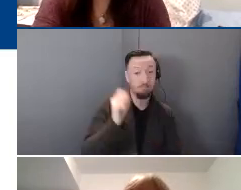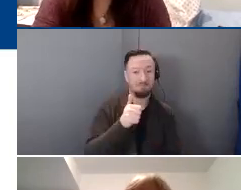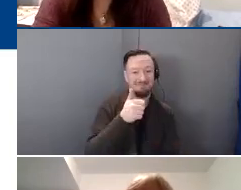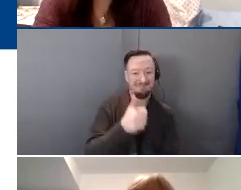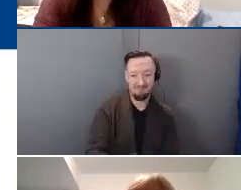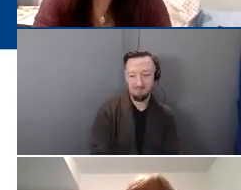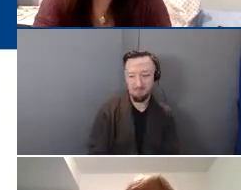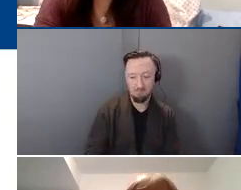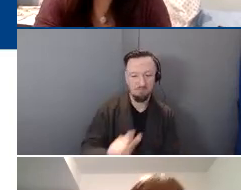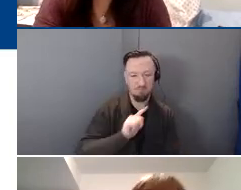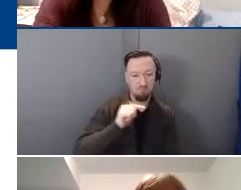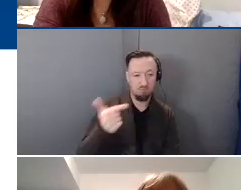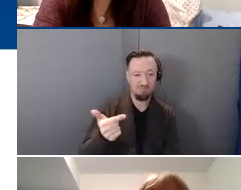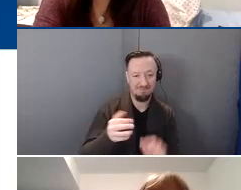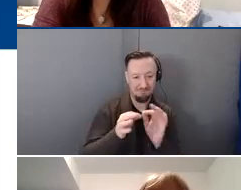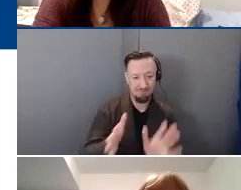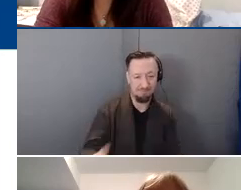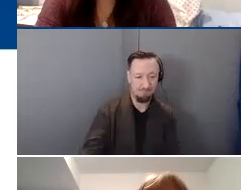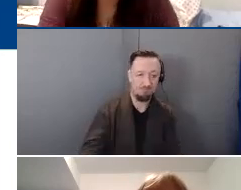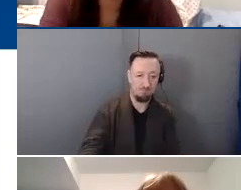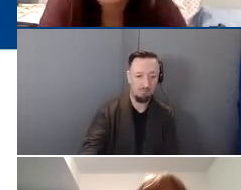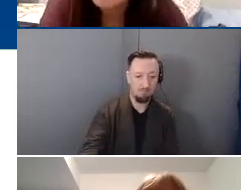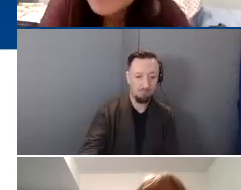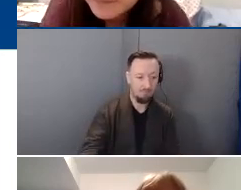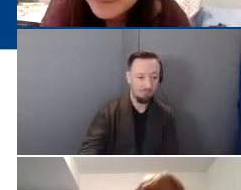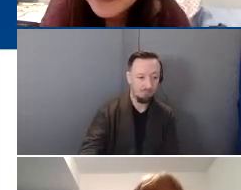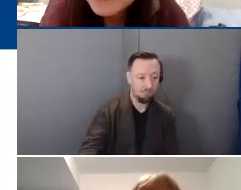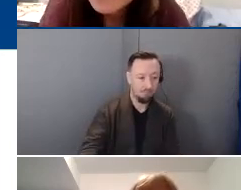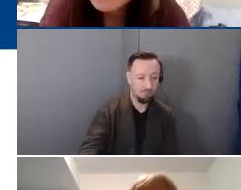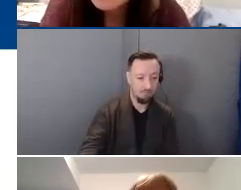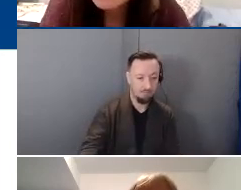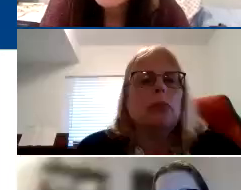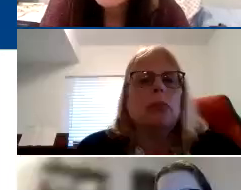were revised and 2 codes were deleted.